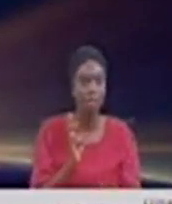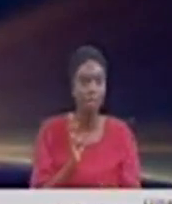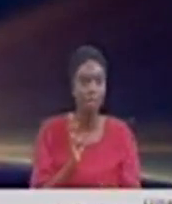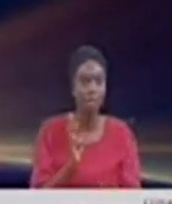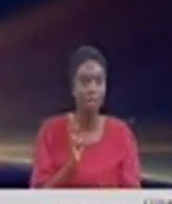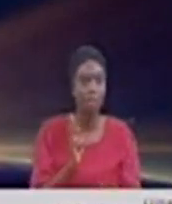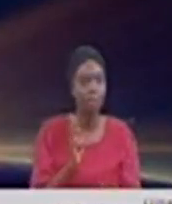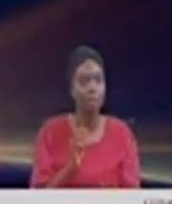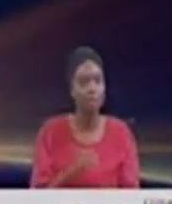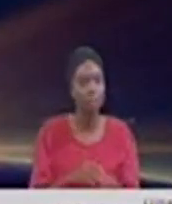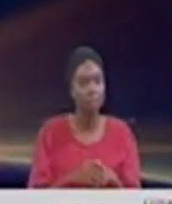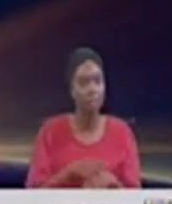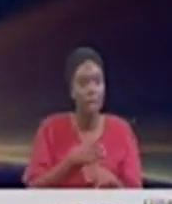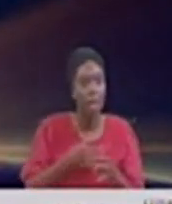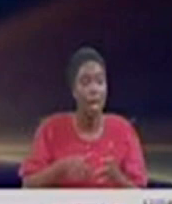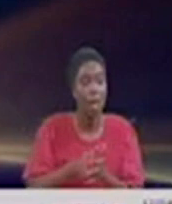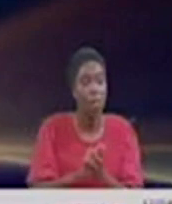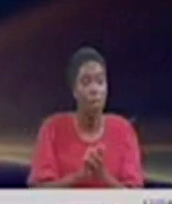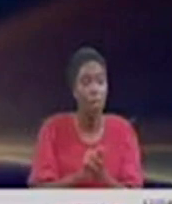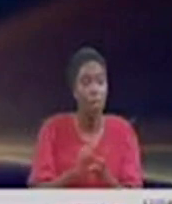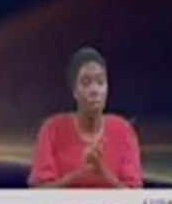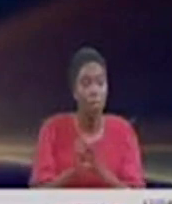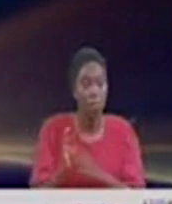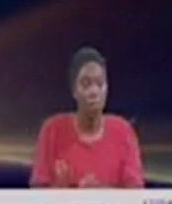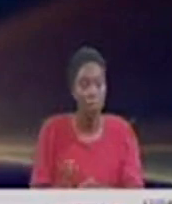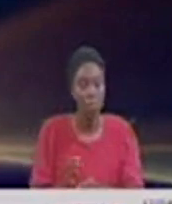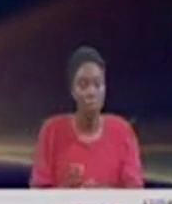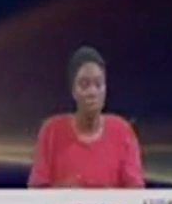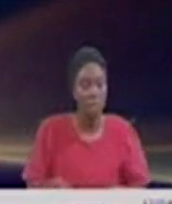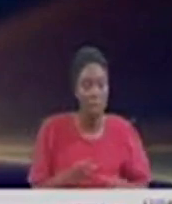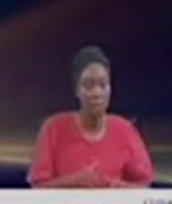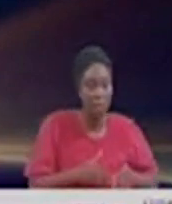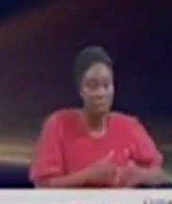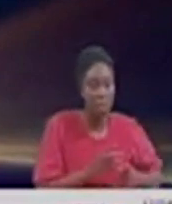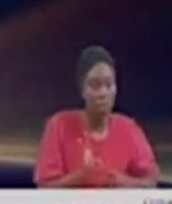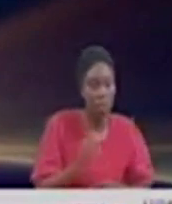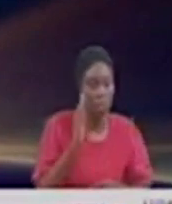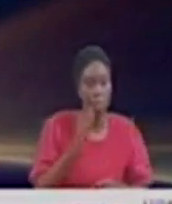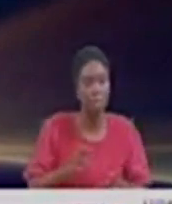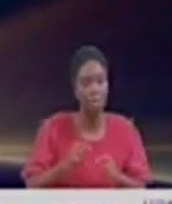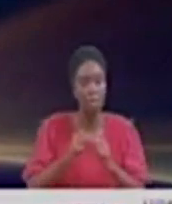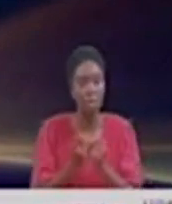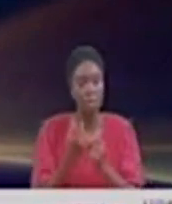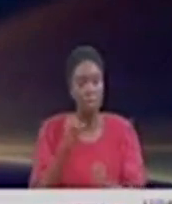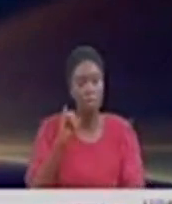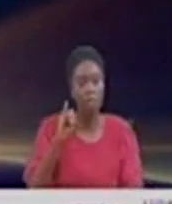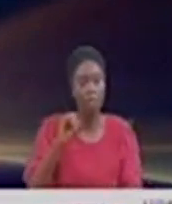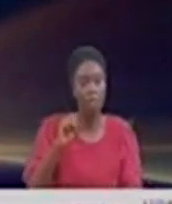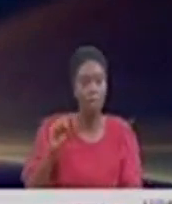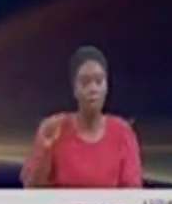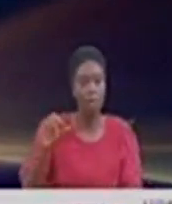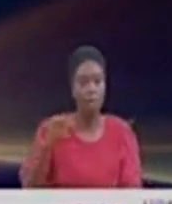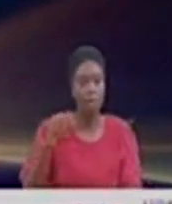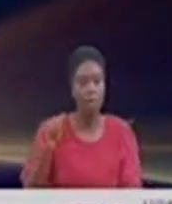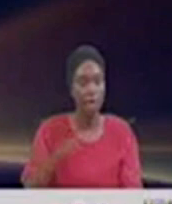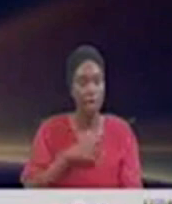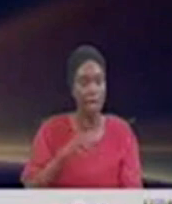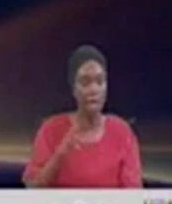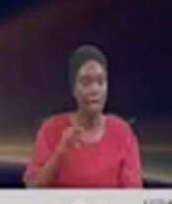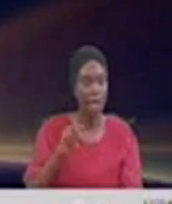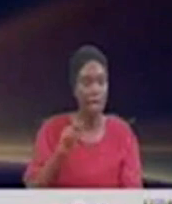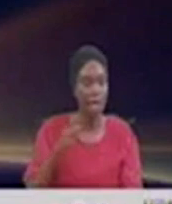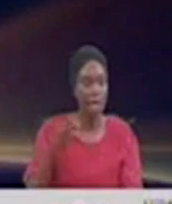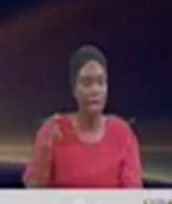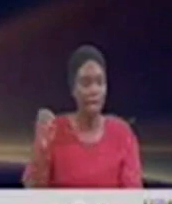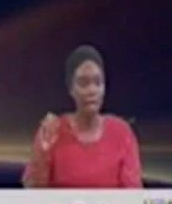64,600. And those that do pitch next unto him shall be the tribe of Issachar. And Nethaneel the son of Zuar